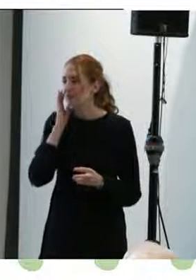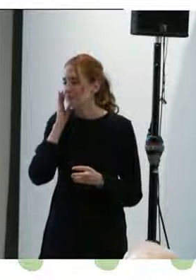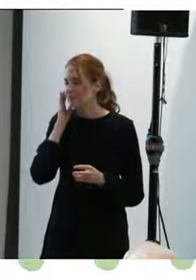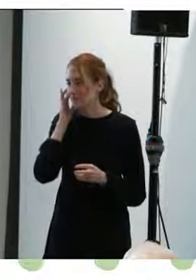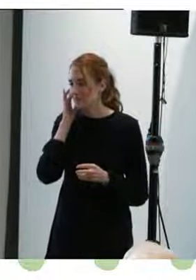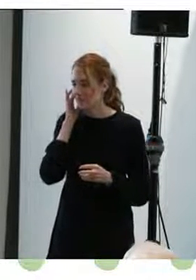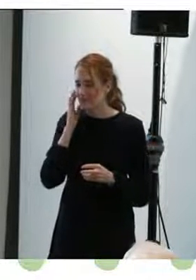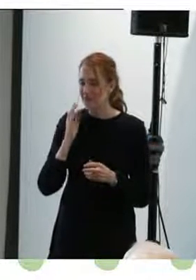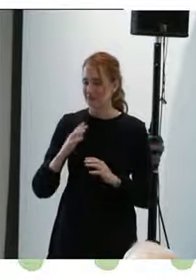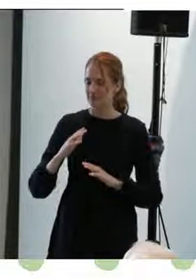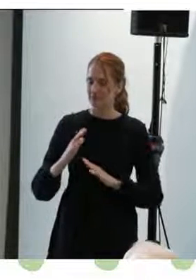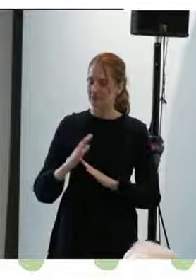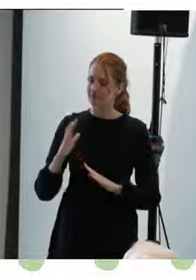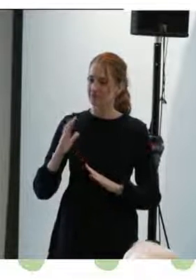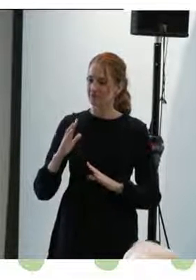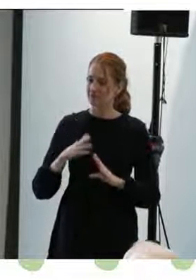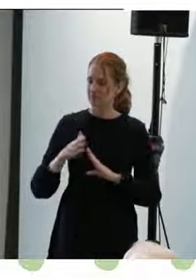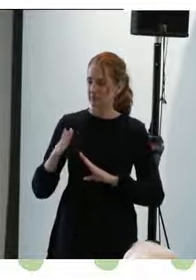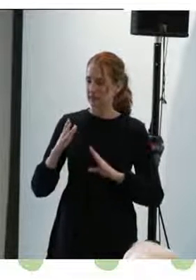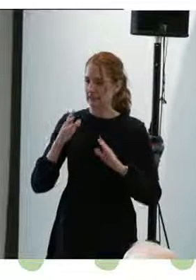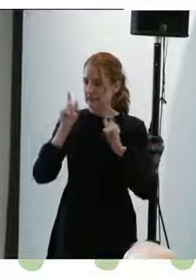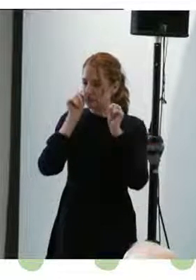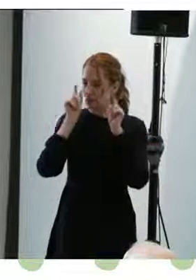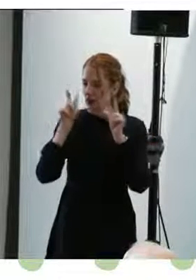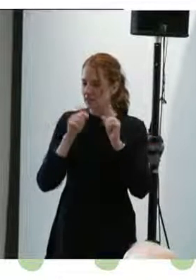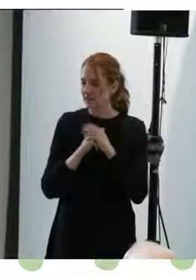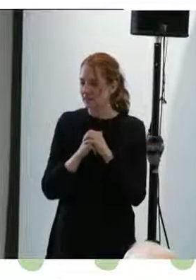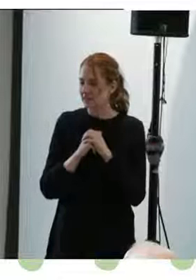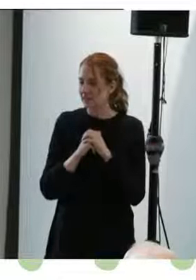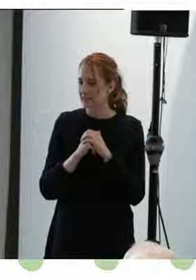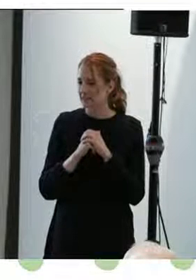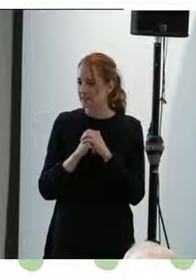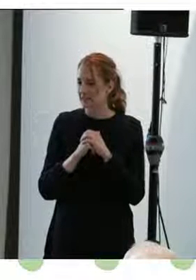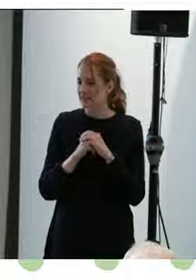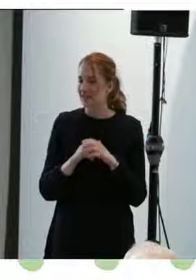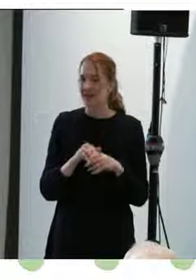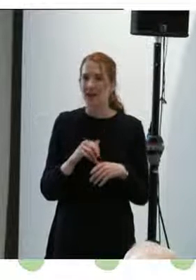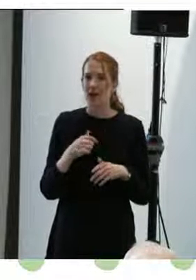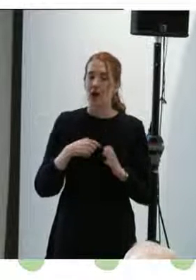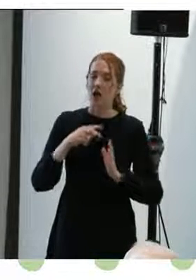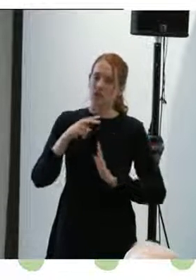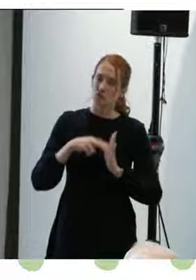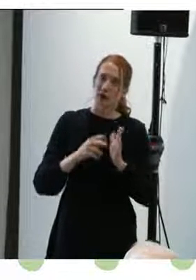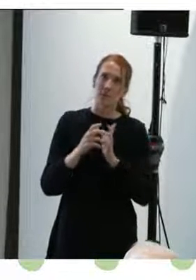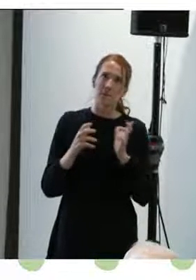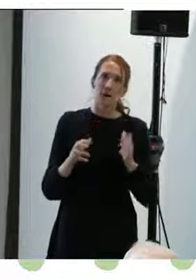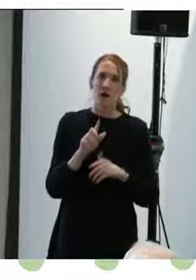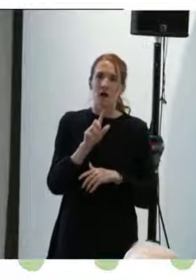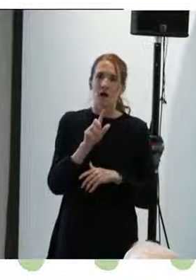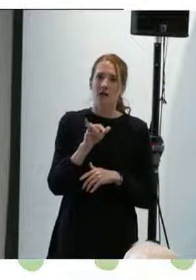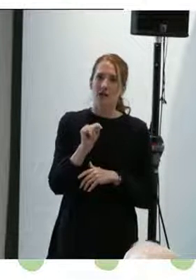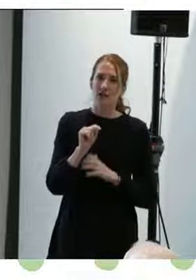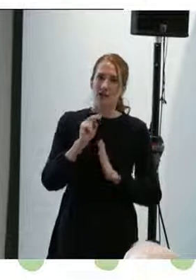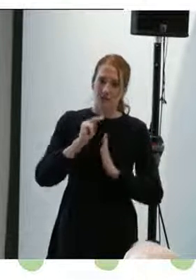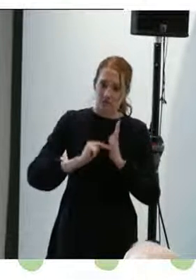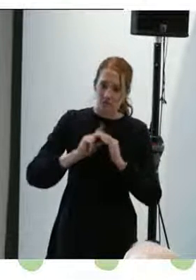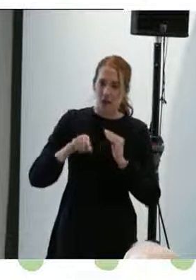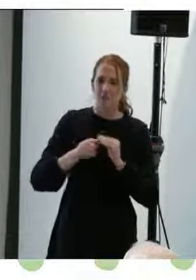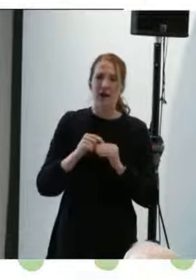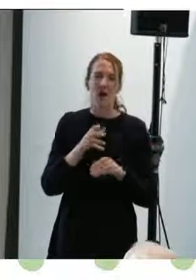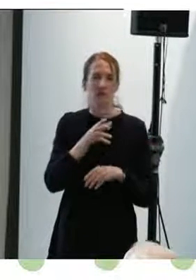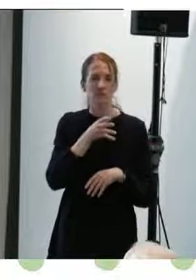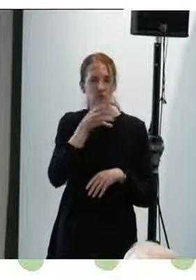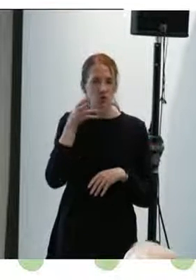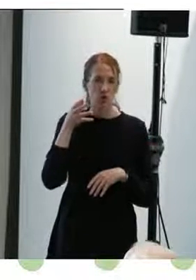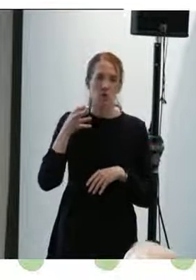Biggest surprises, I think because I had read so much literature on this like rural white working class that was very conservative,